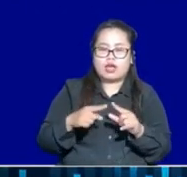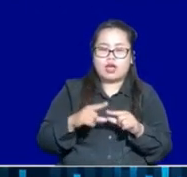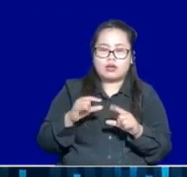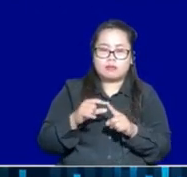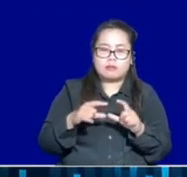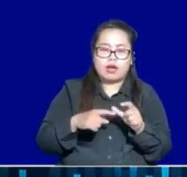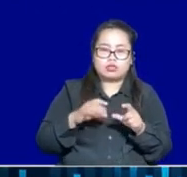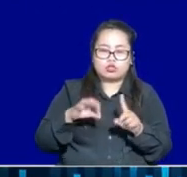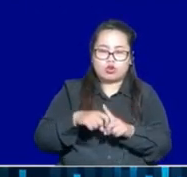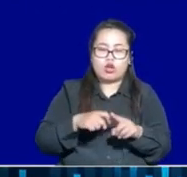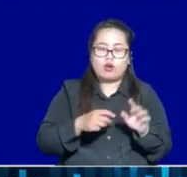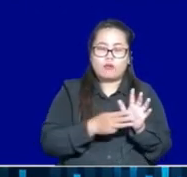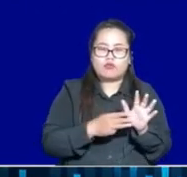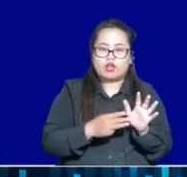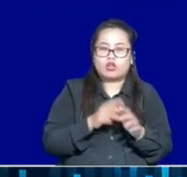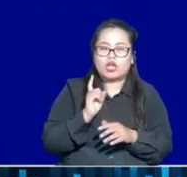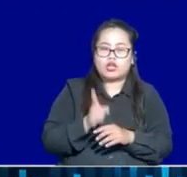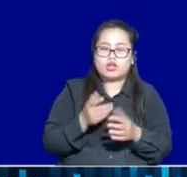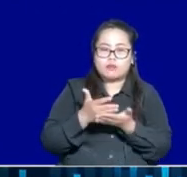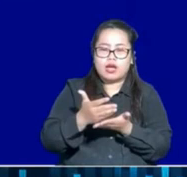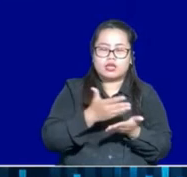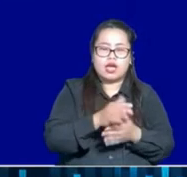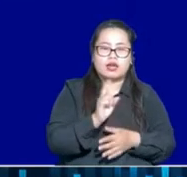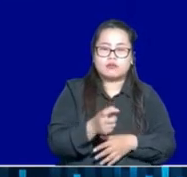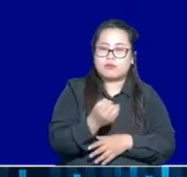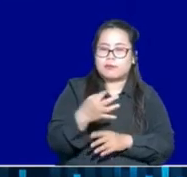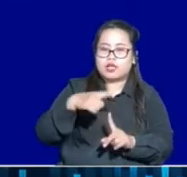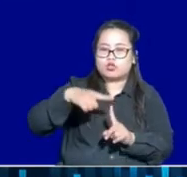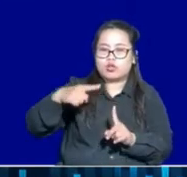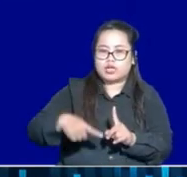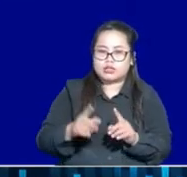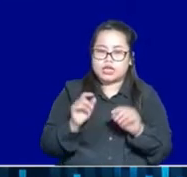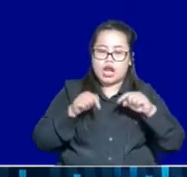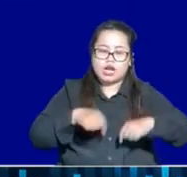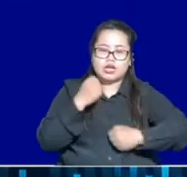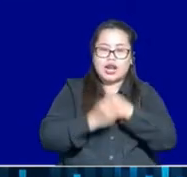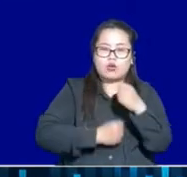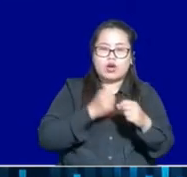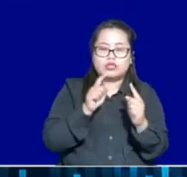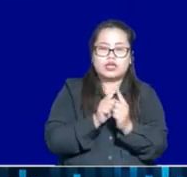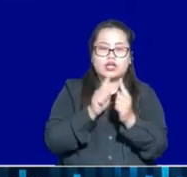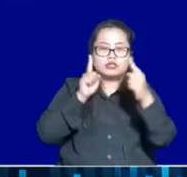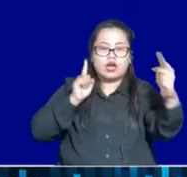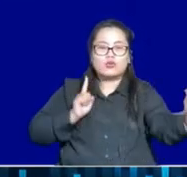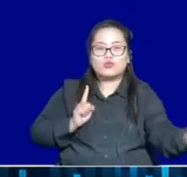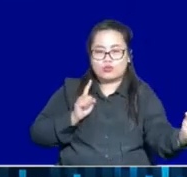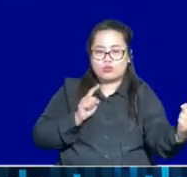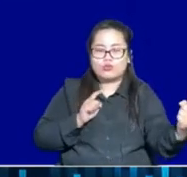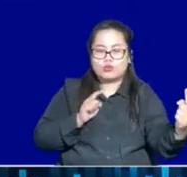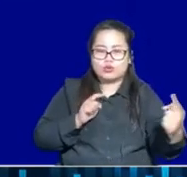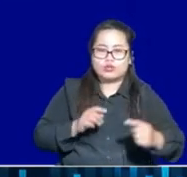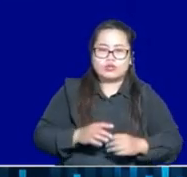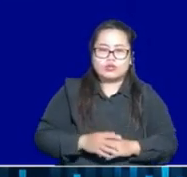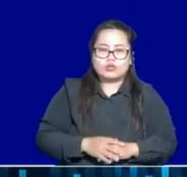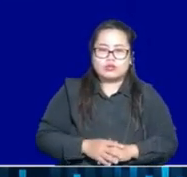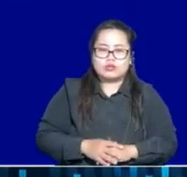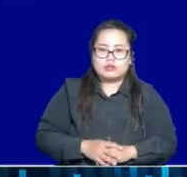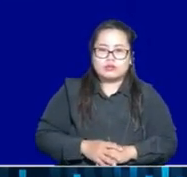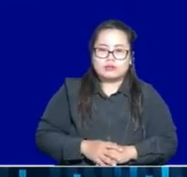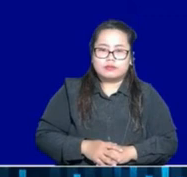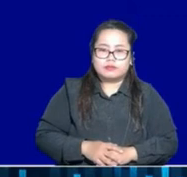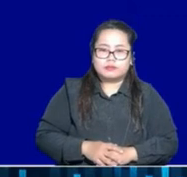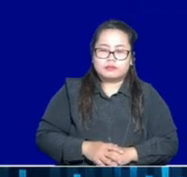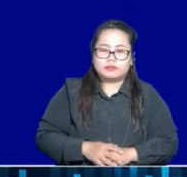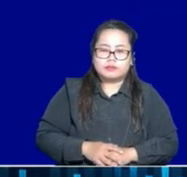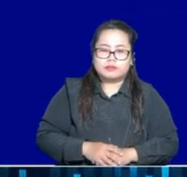be done remotely through telework and other means. And so a lot of what used to be inside manufacturing